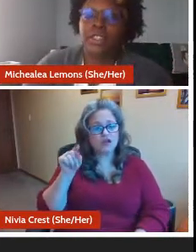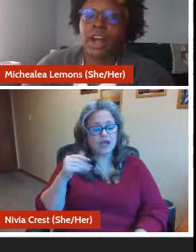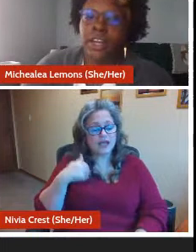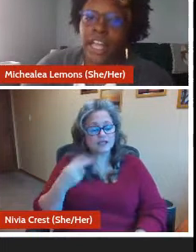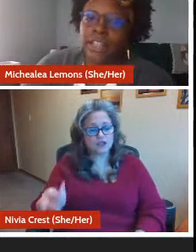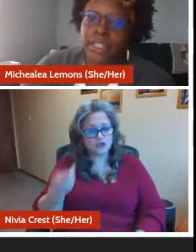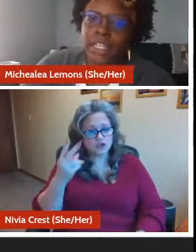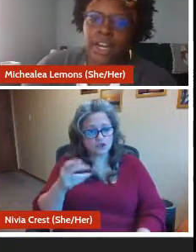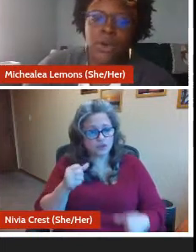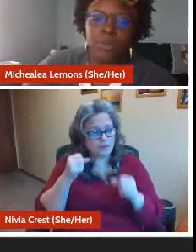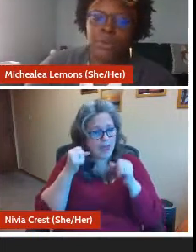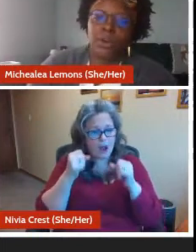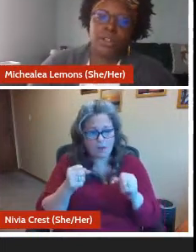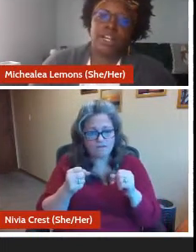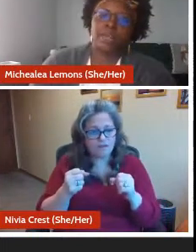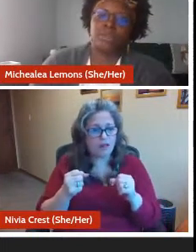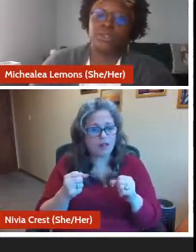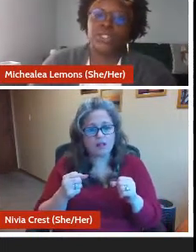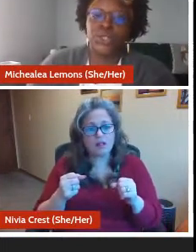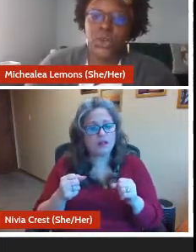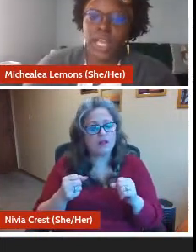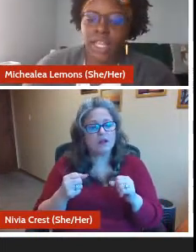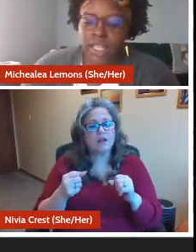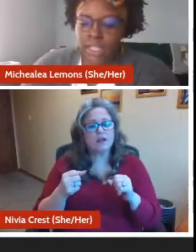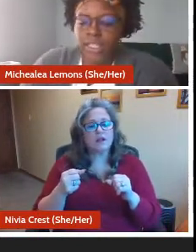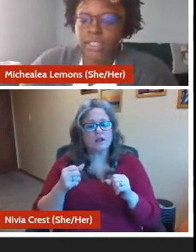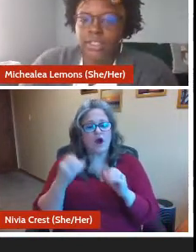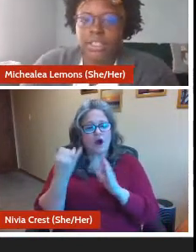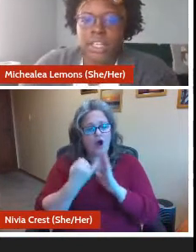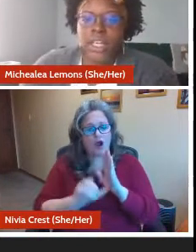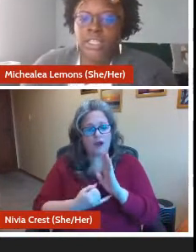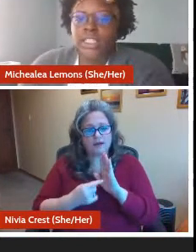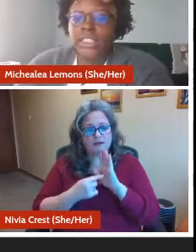2 powerful pieces to the art gallery that I hope you all are able to enjoy.